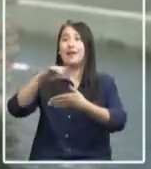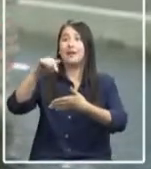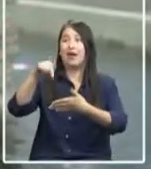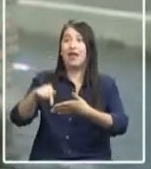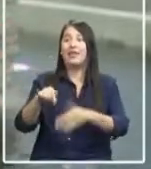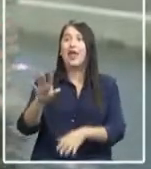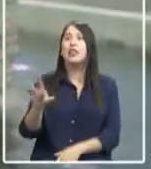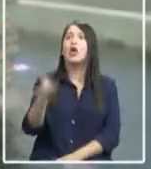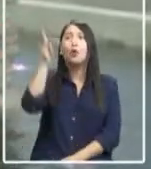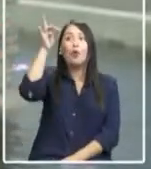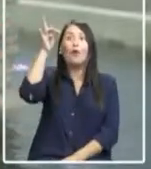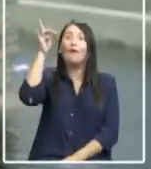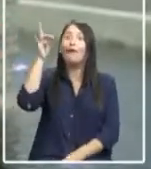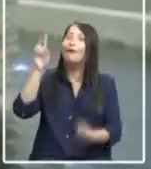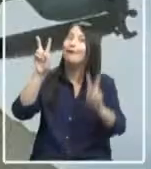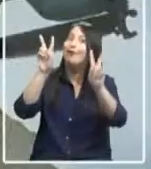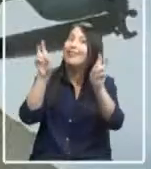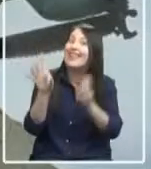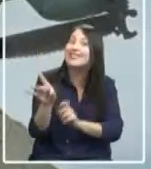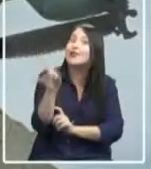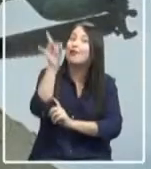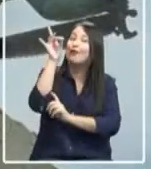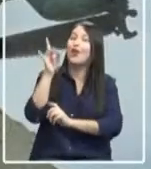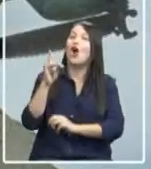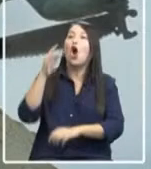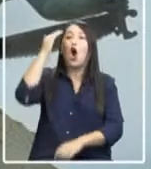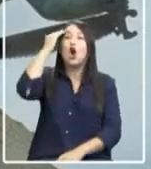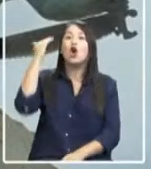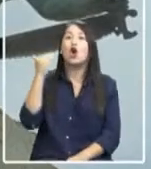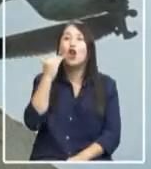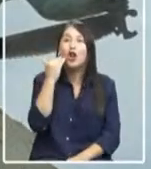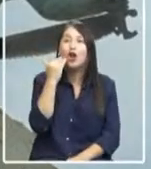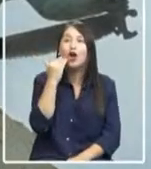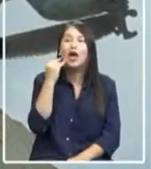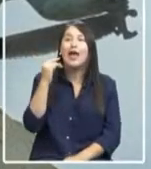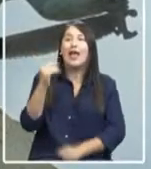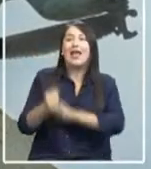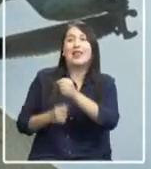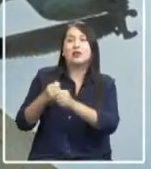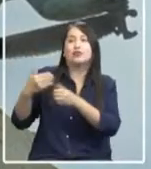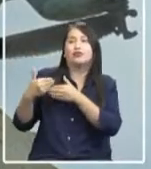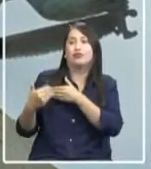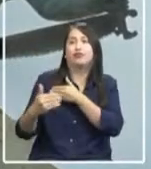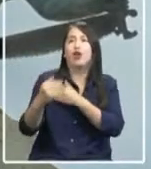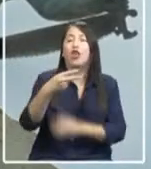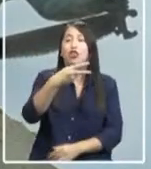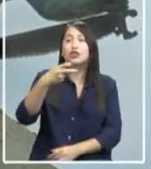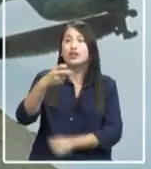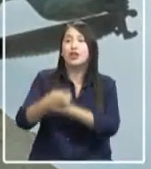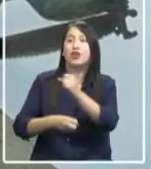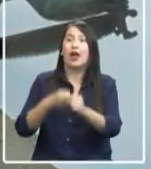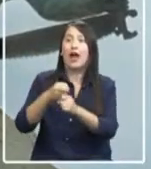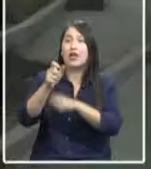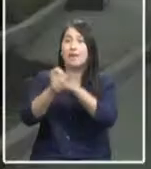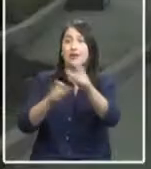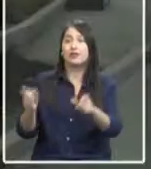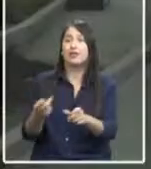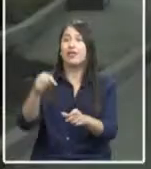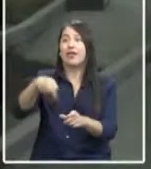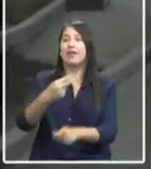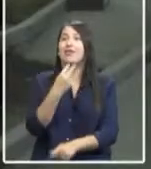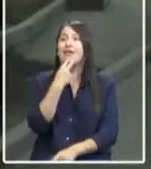that Columbus discovered, and in the course of 200 years, the American people have completely transformed